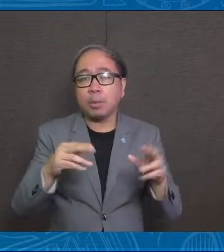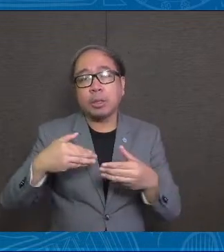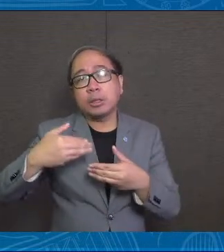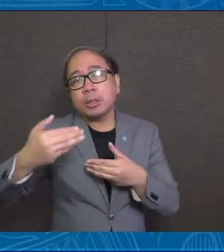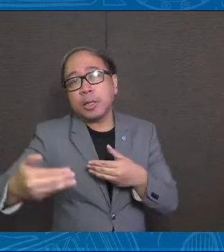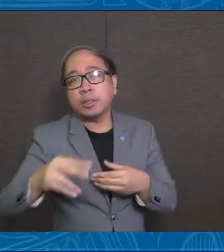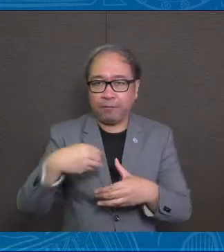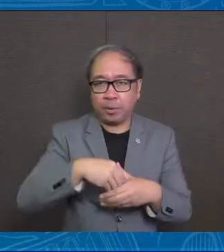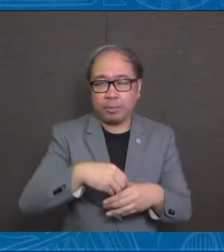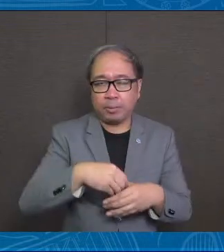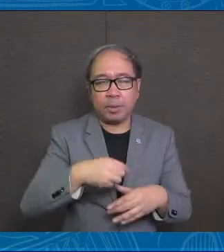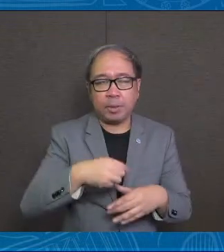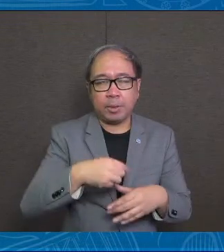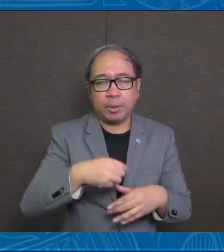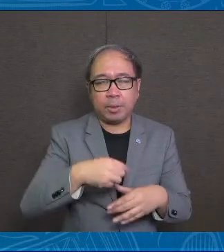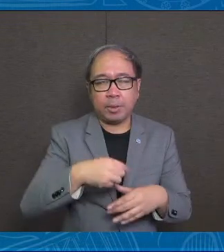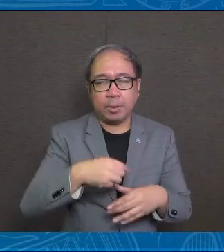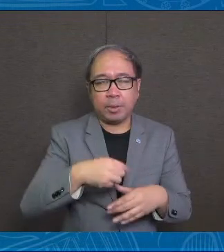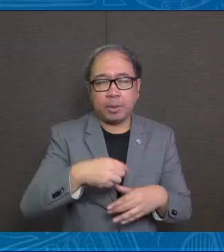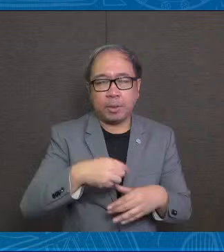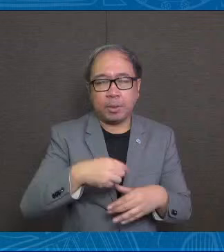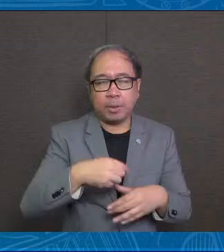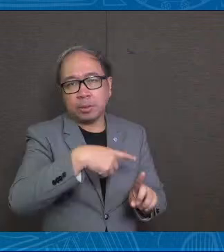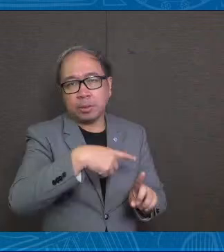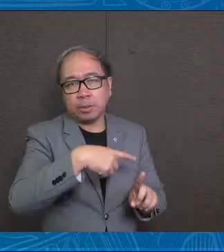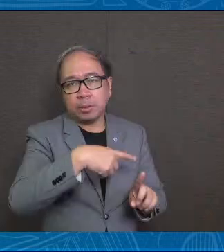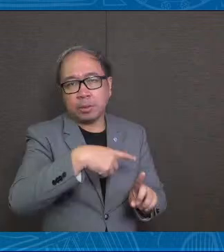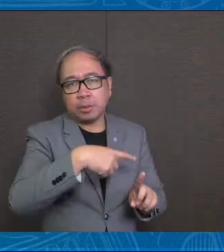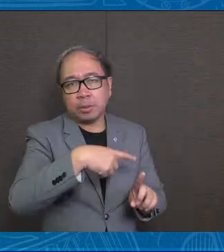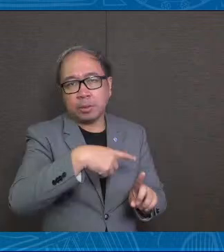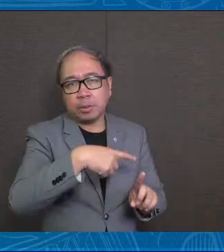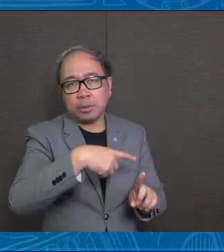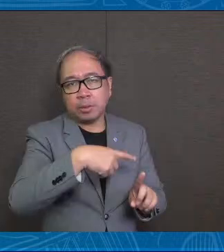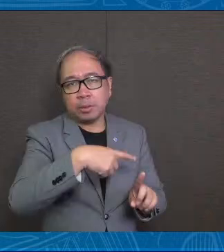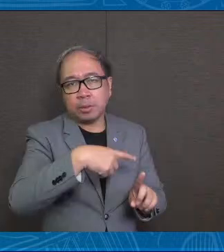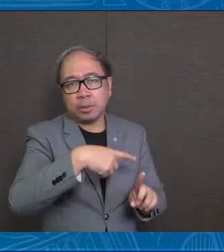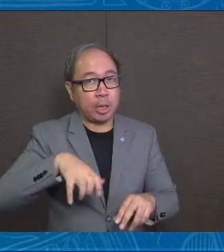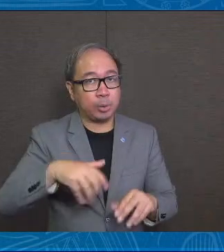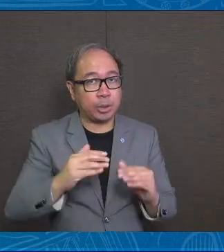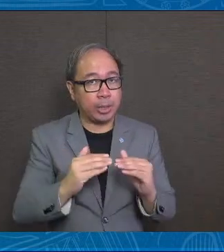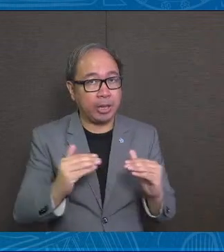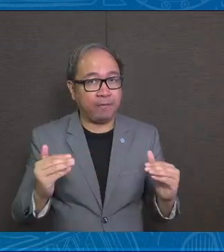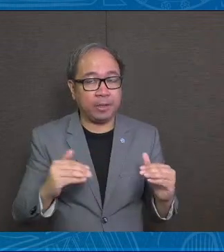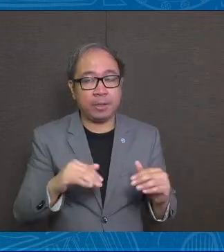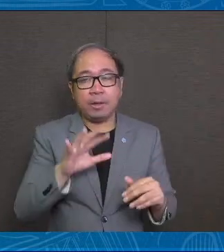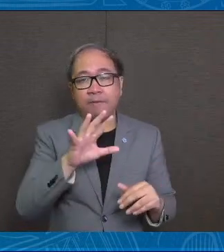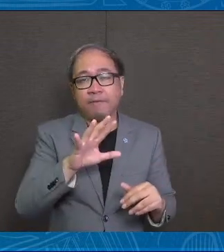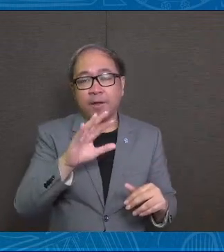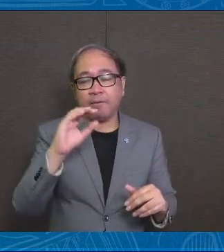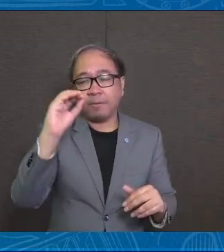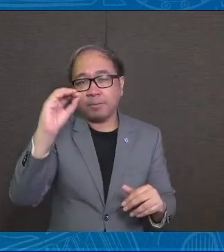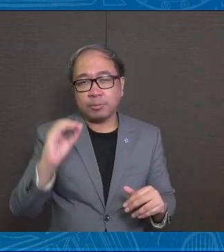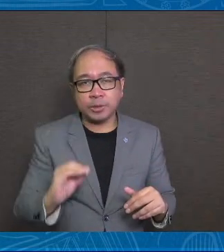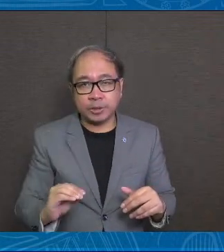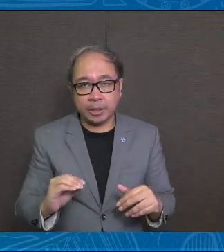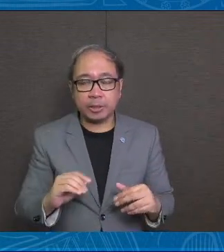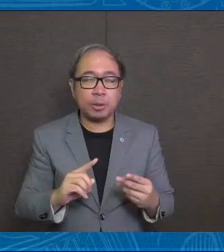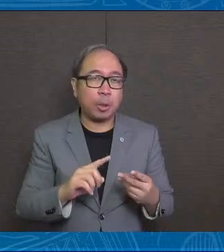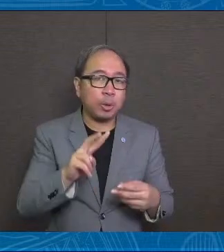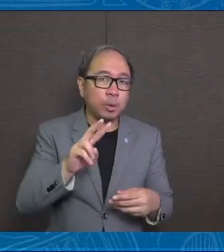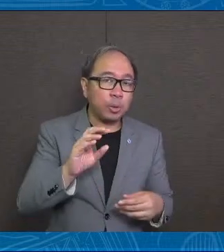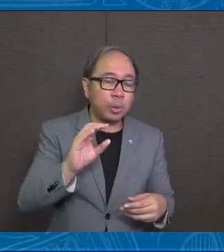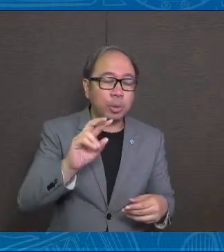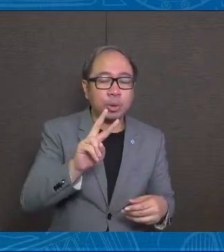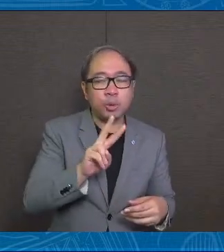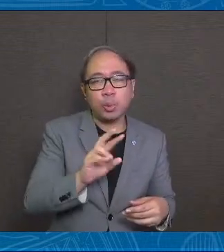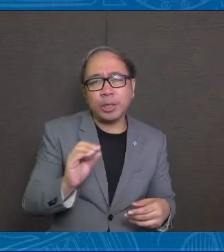government and the international. And up to the LGUs, the 5%, the 20% development plan, for example, in the Philippines, I'm